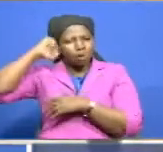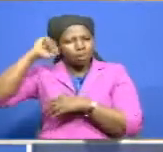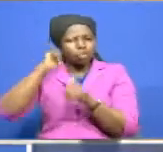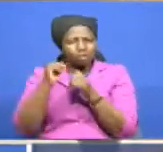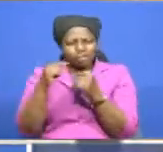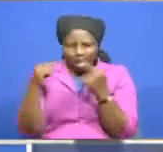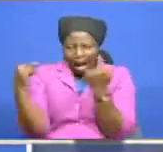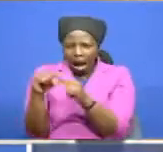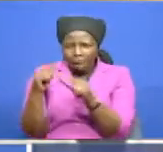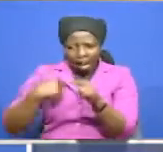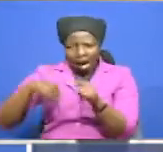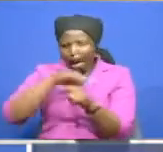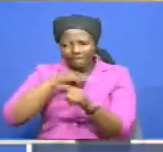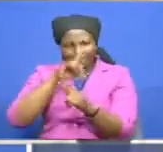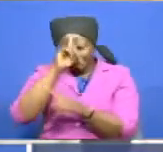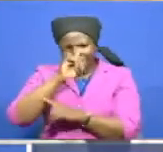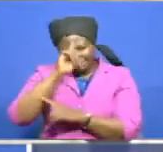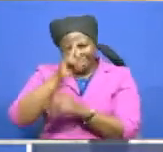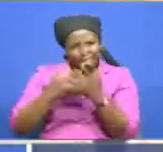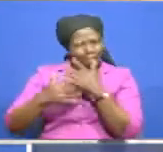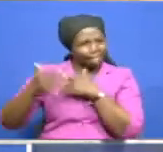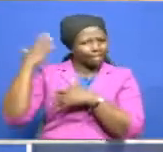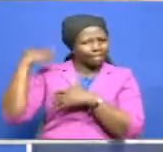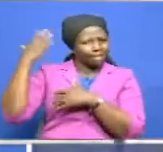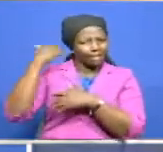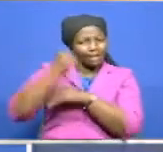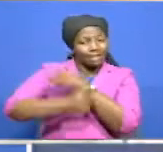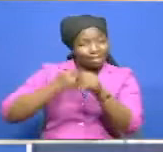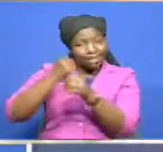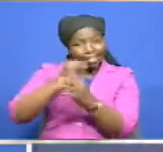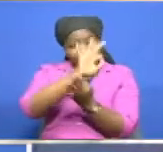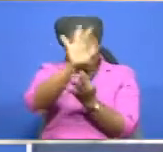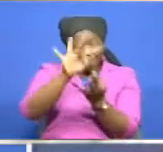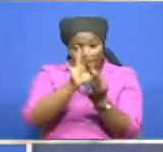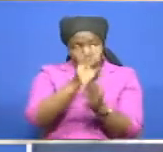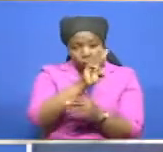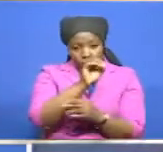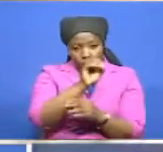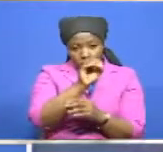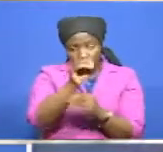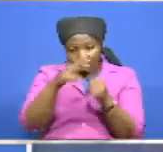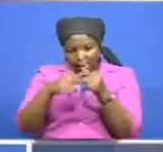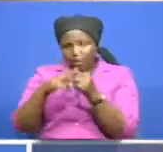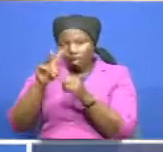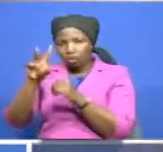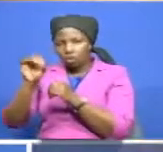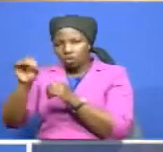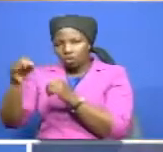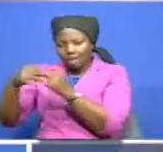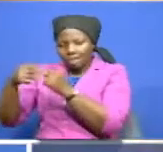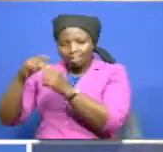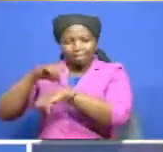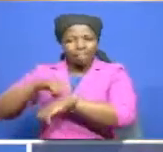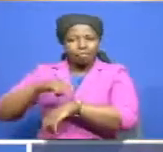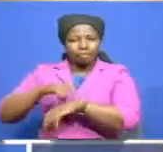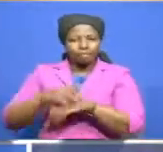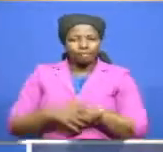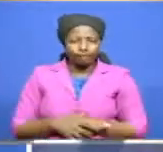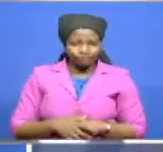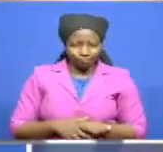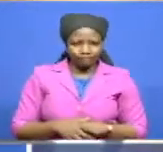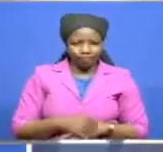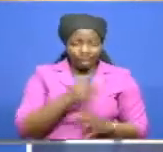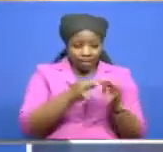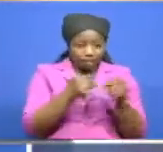seriously in the years back, particularly in the 2007-2008 period. An eye for an eye, we will lose our